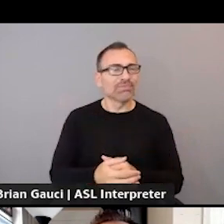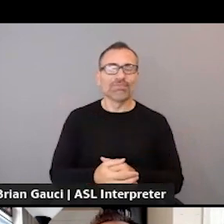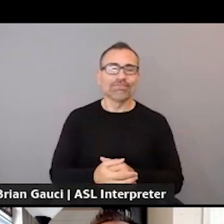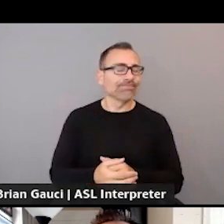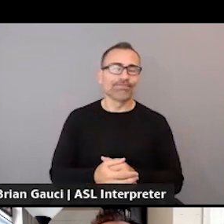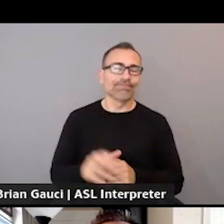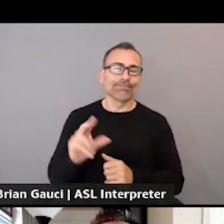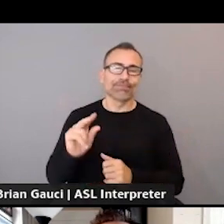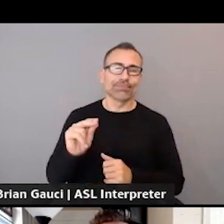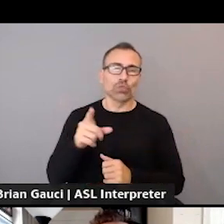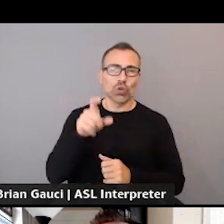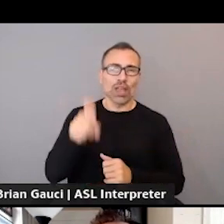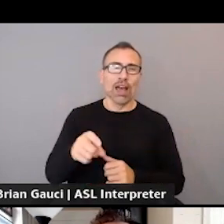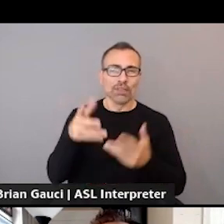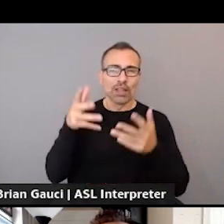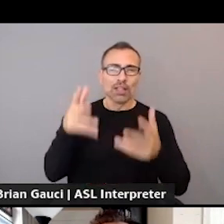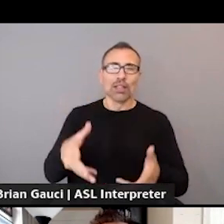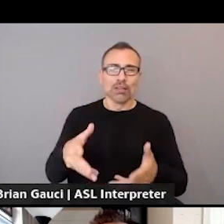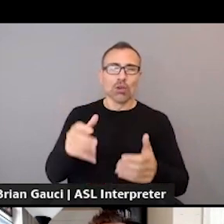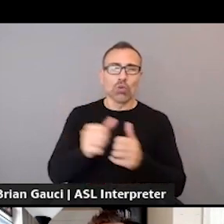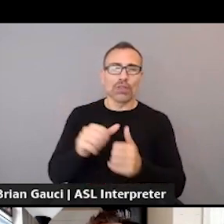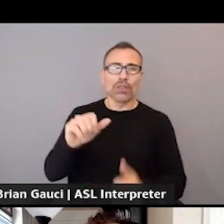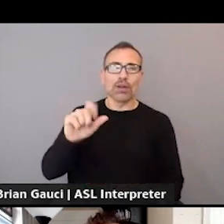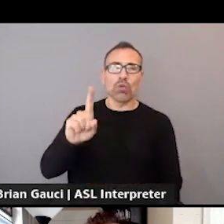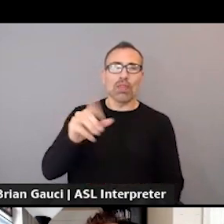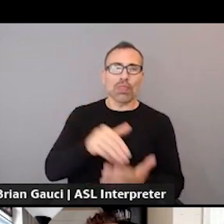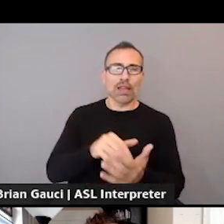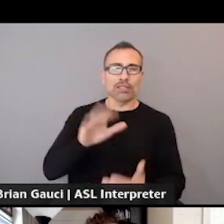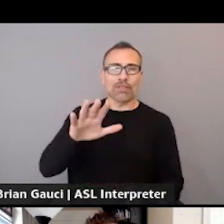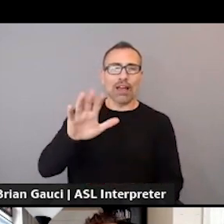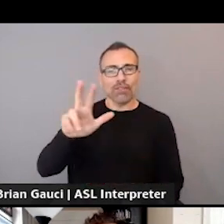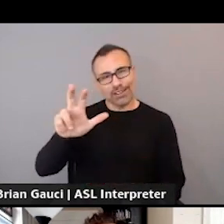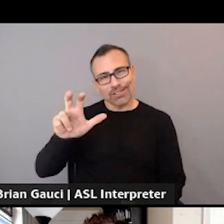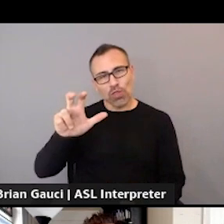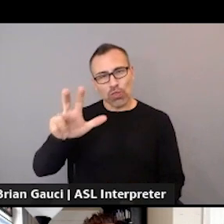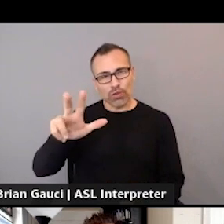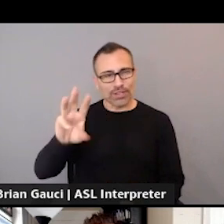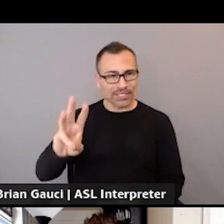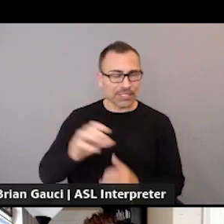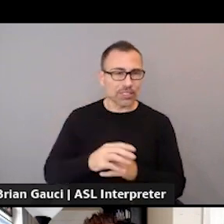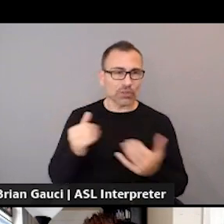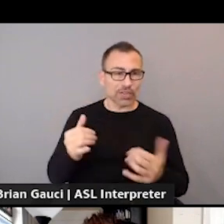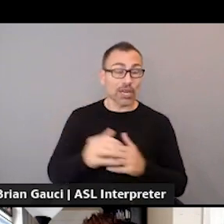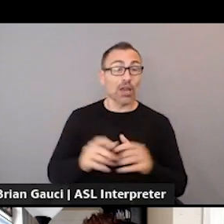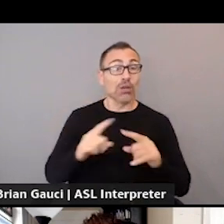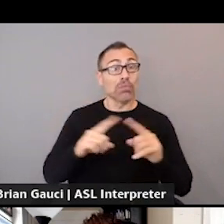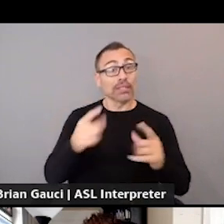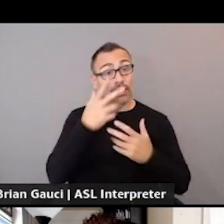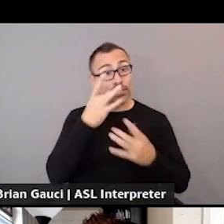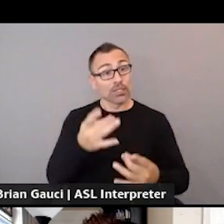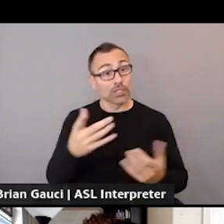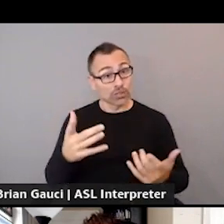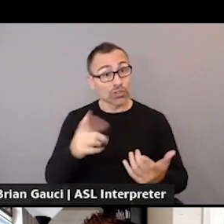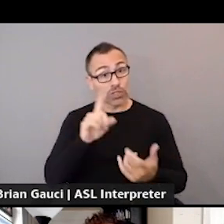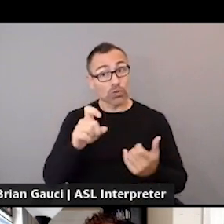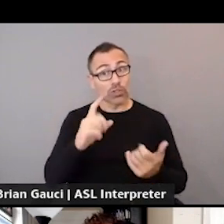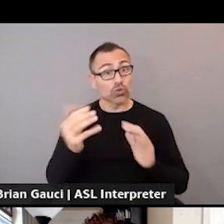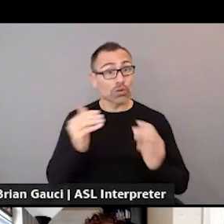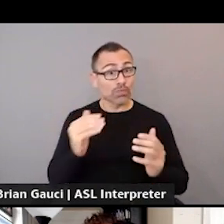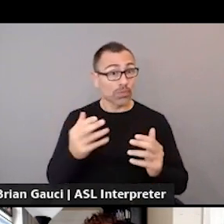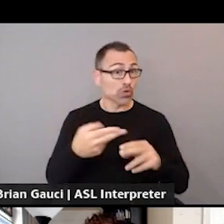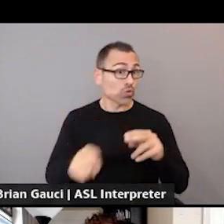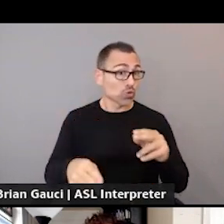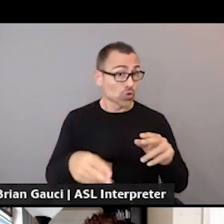this 1536 number. But that is an interesting question to be able to compare it to shorter strings. Now, the